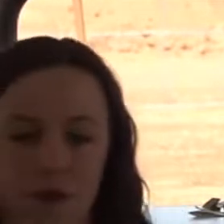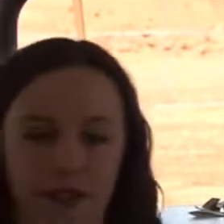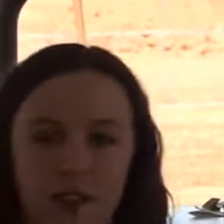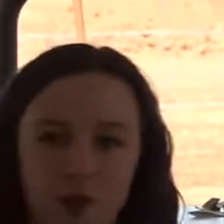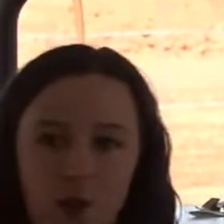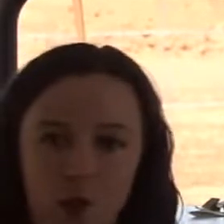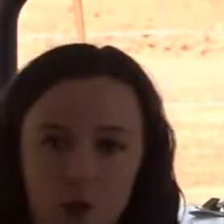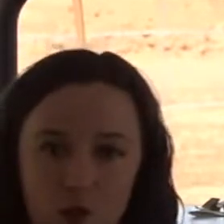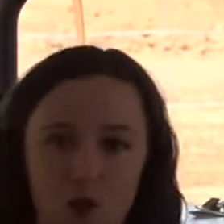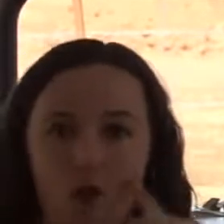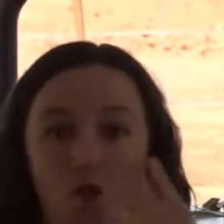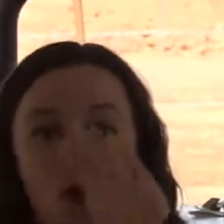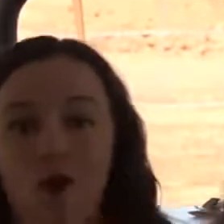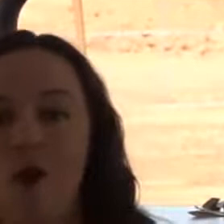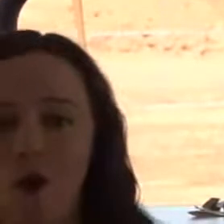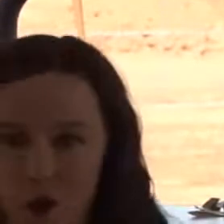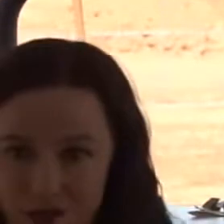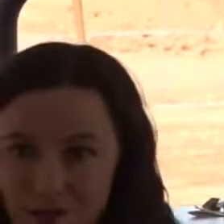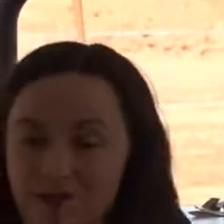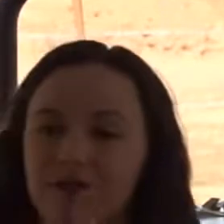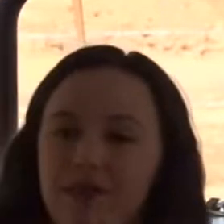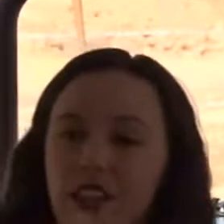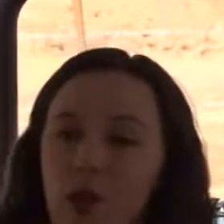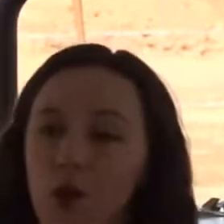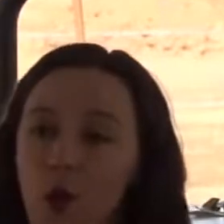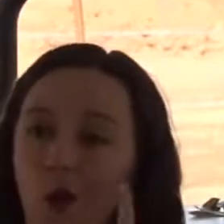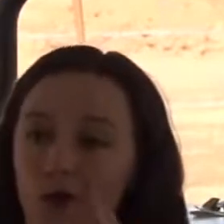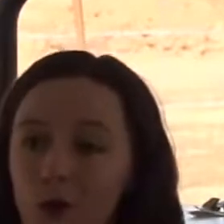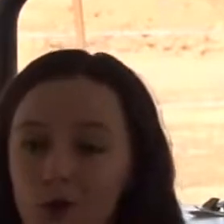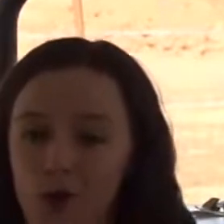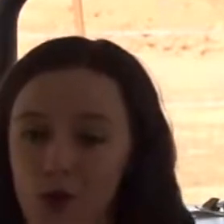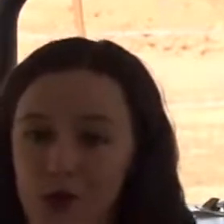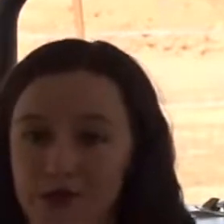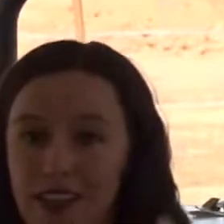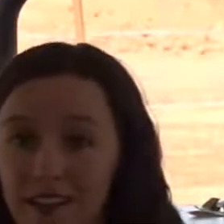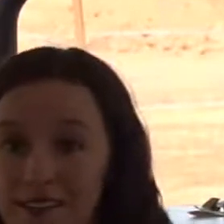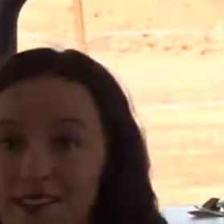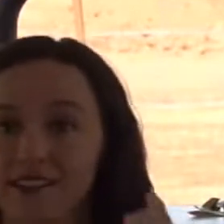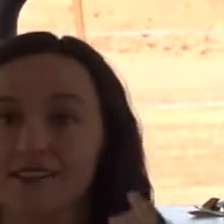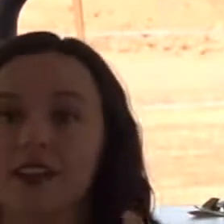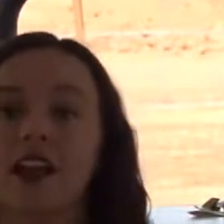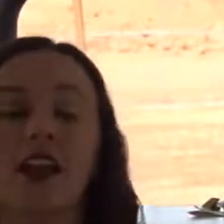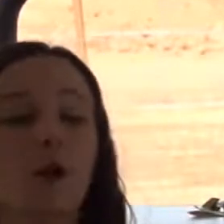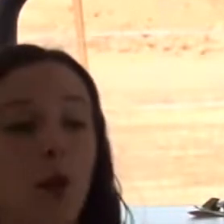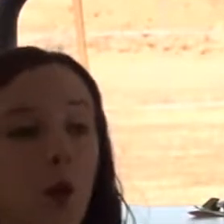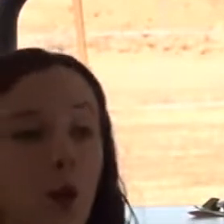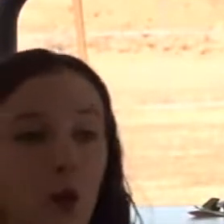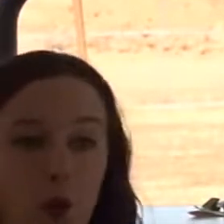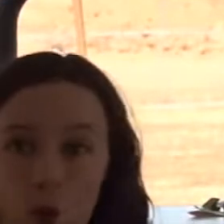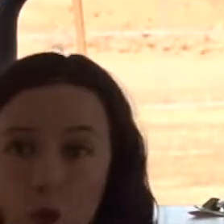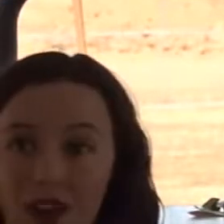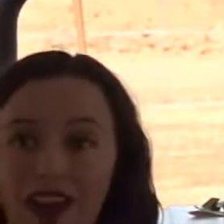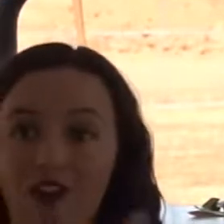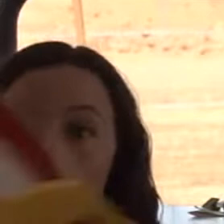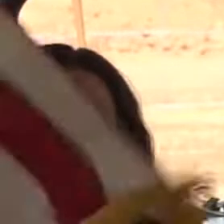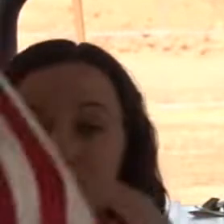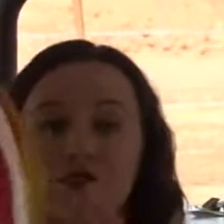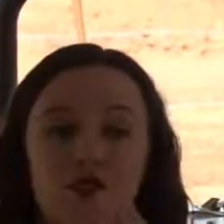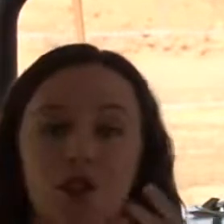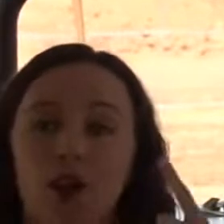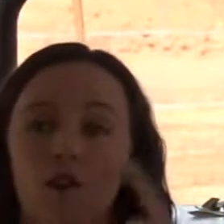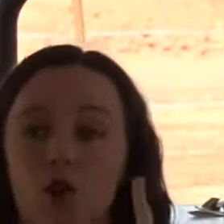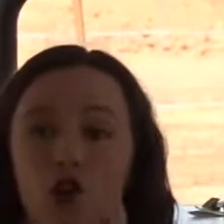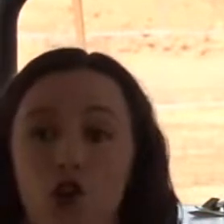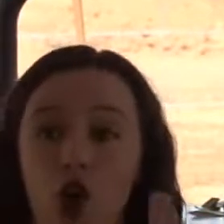higher education for all. I want to thank you all for joining us for this celebration, and I'm going to do another special thank you to Dr.